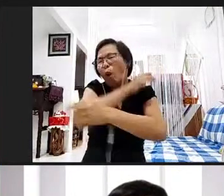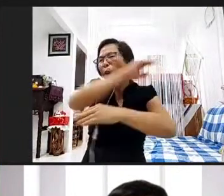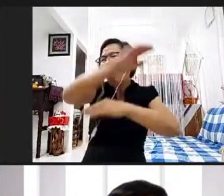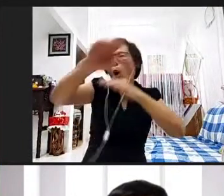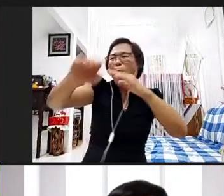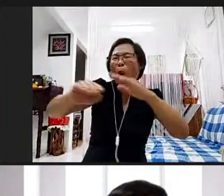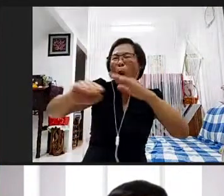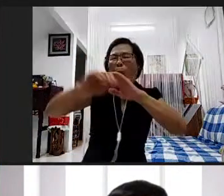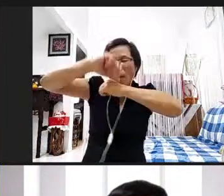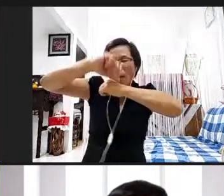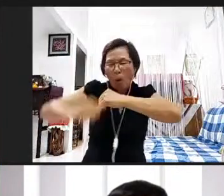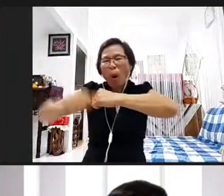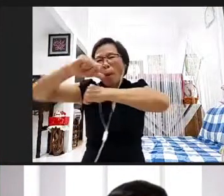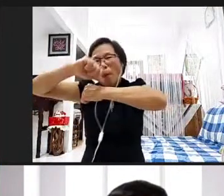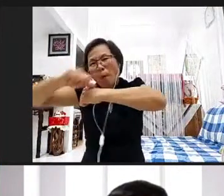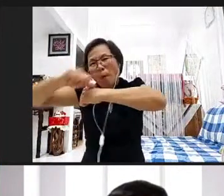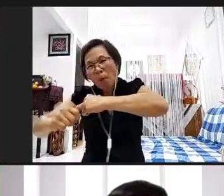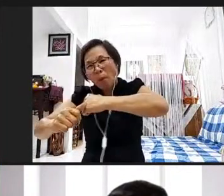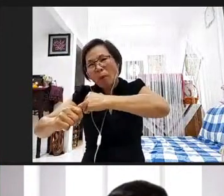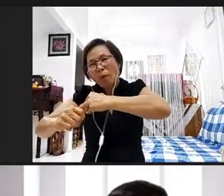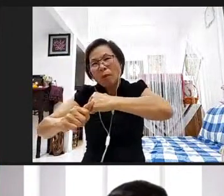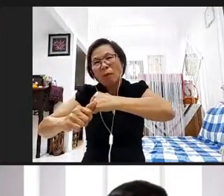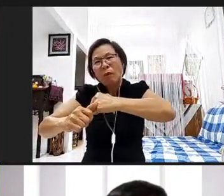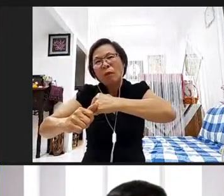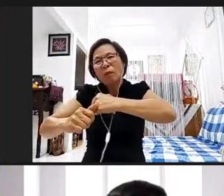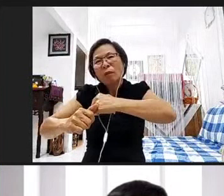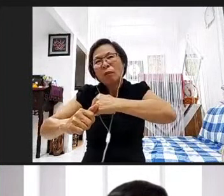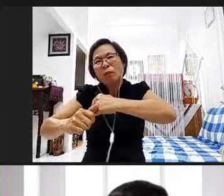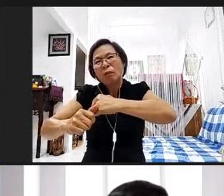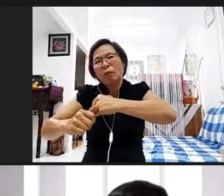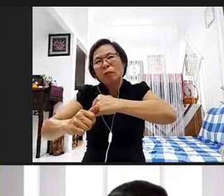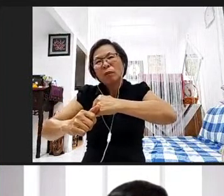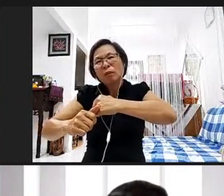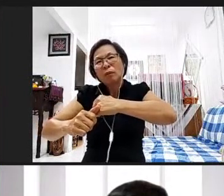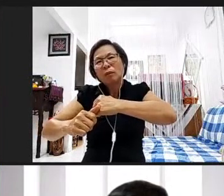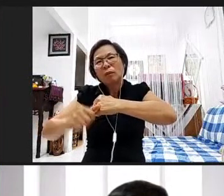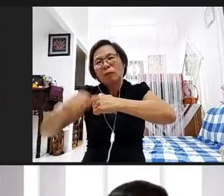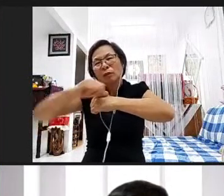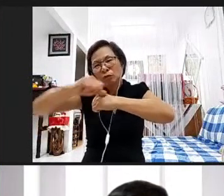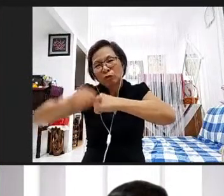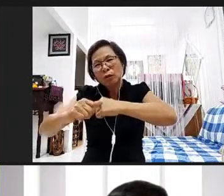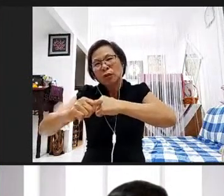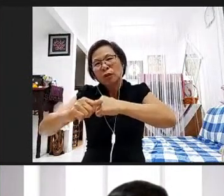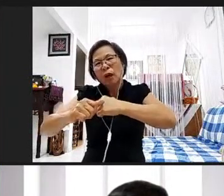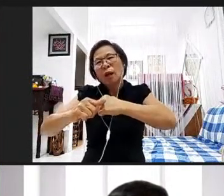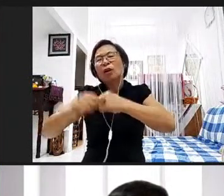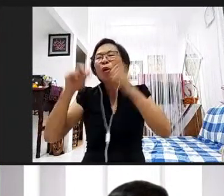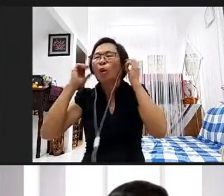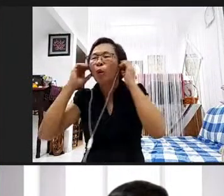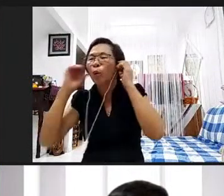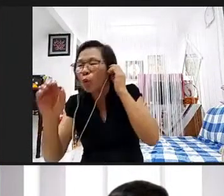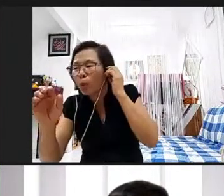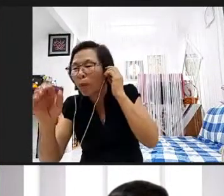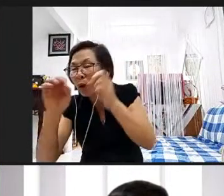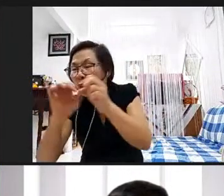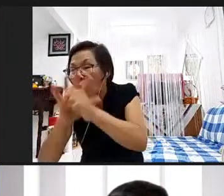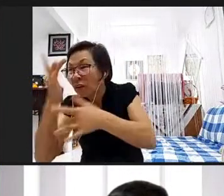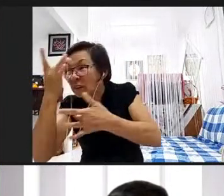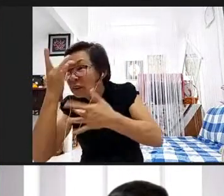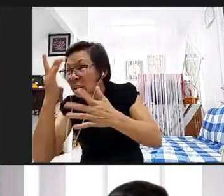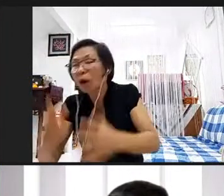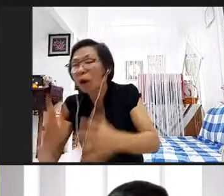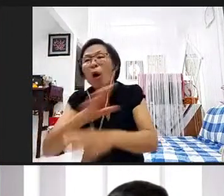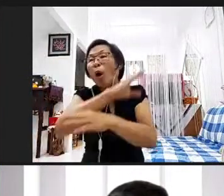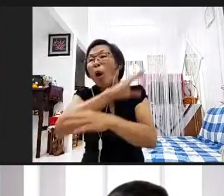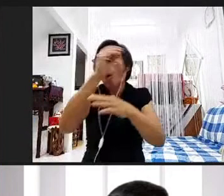way to medical and to treat the COVID patients. So therefore, all the elective